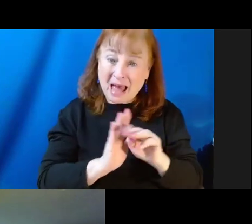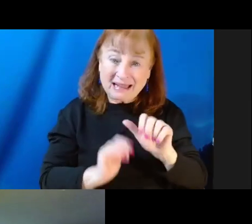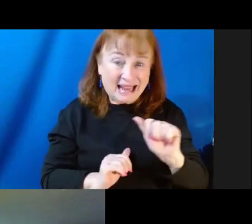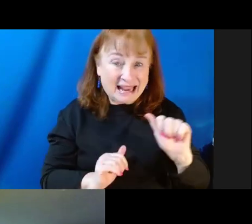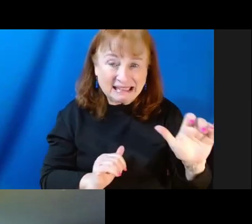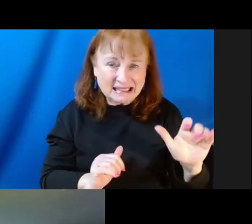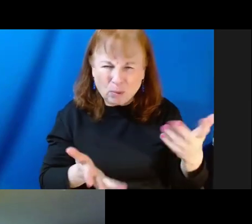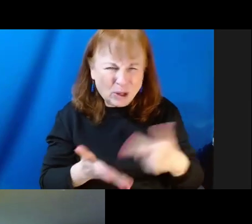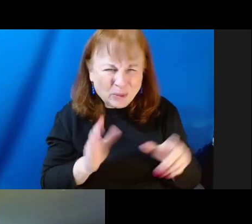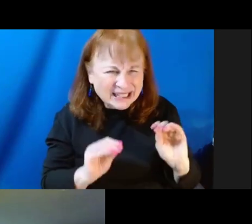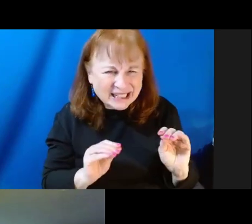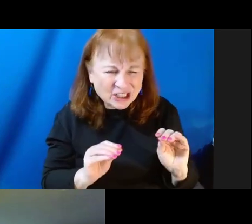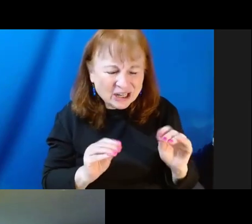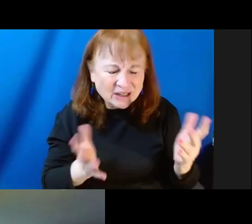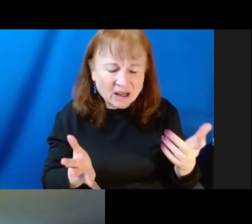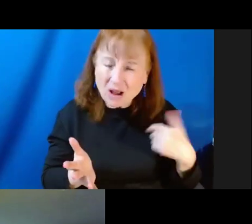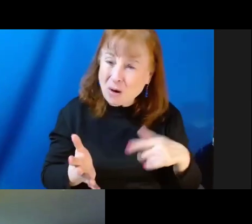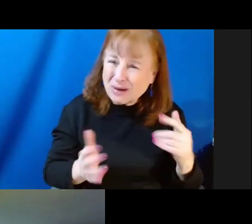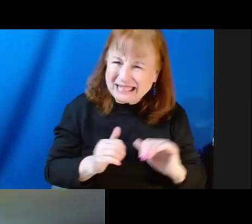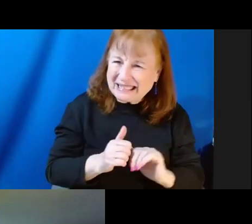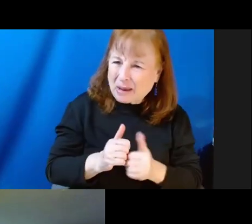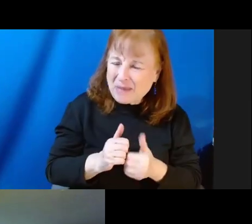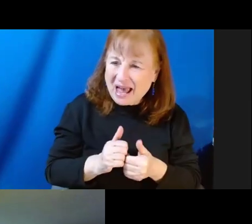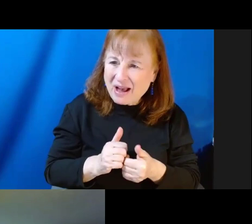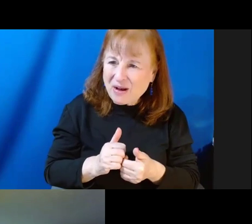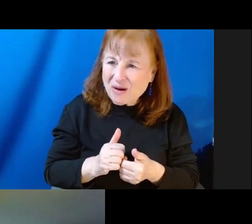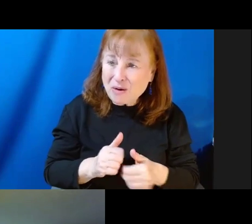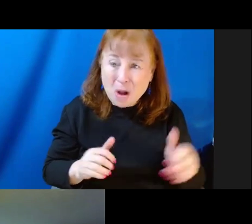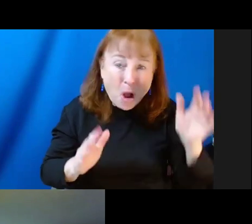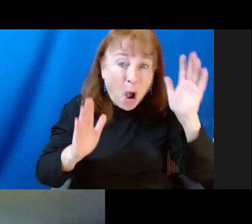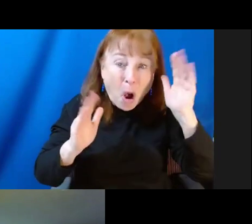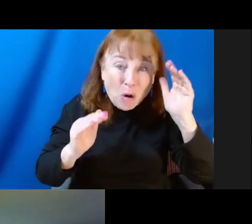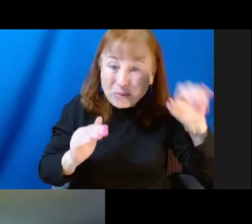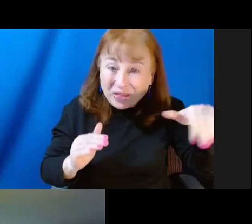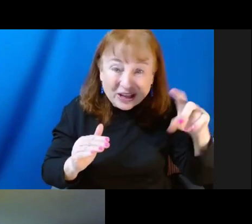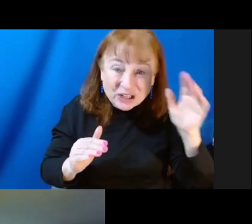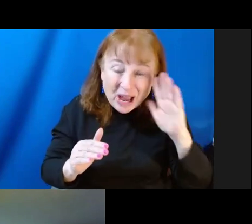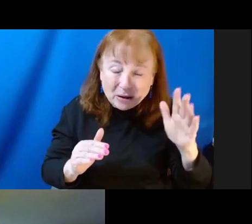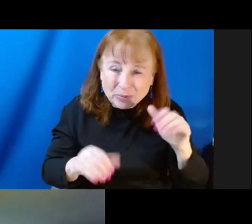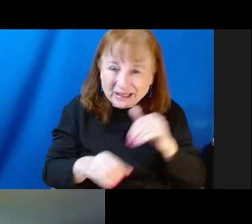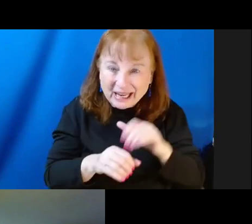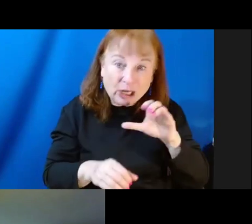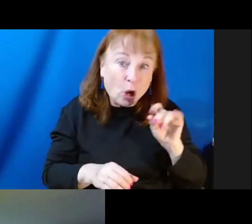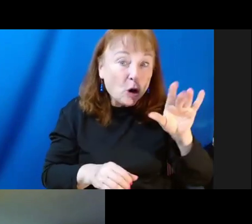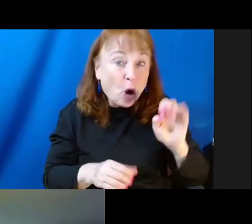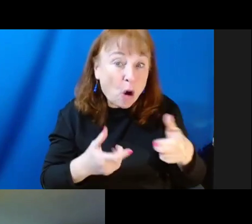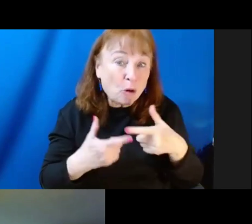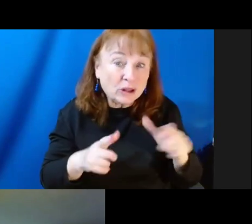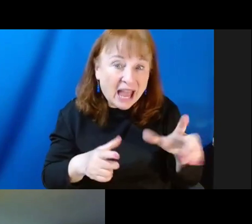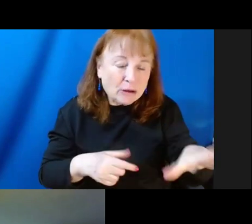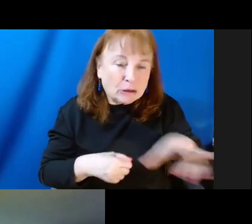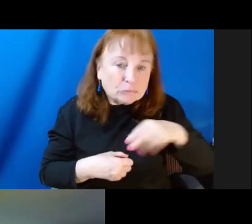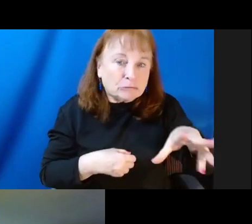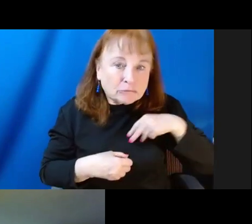AAC? Are we somehow hoping that the child will encode language directly through the